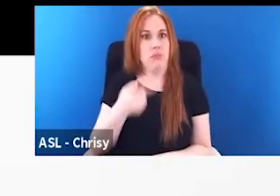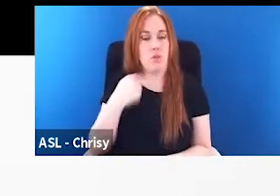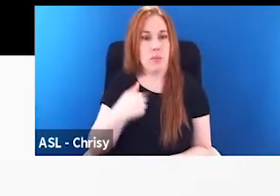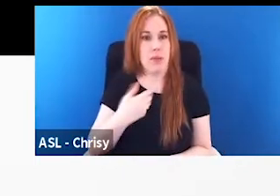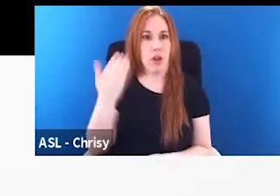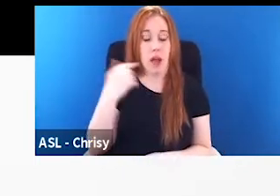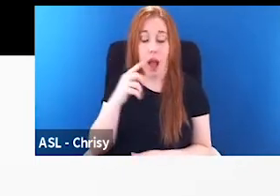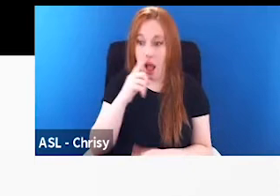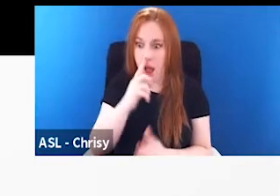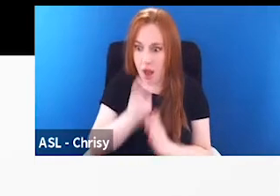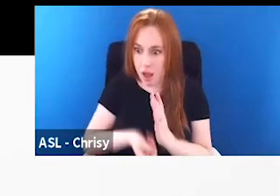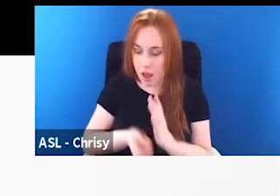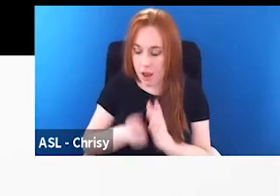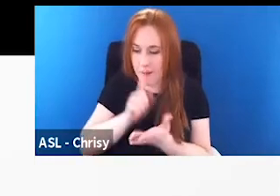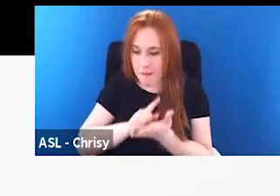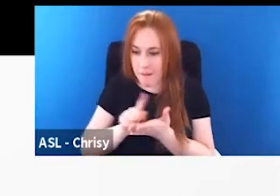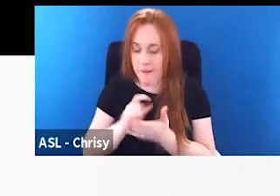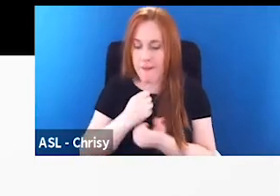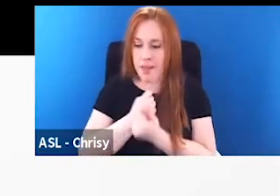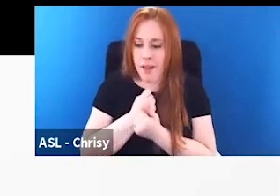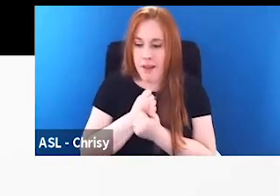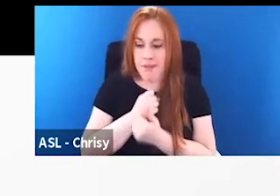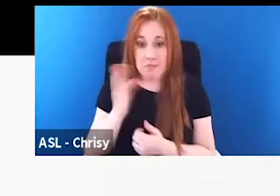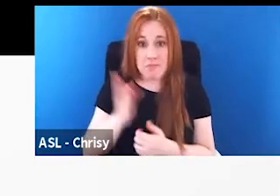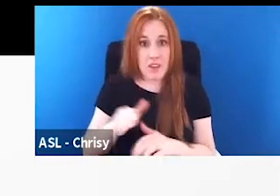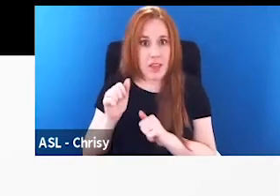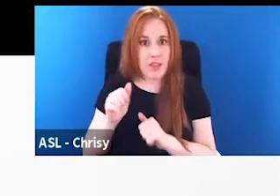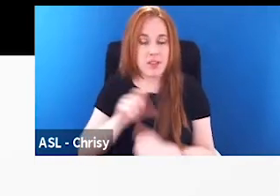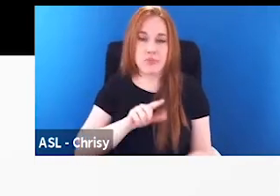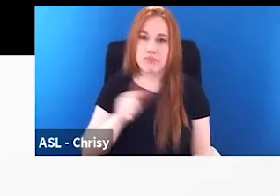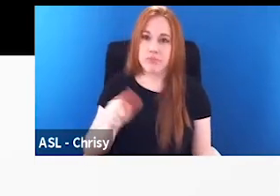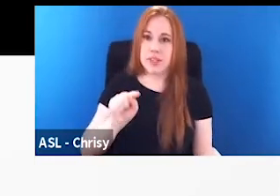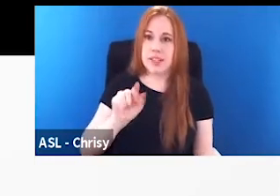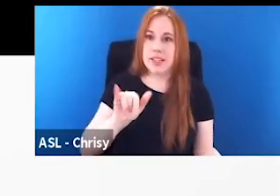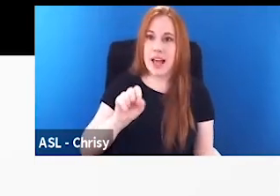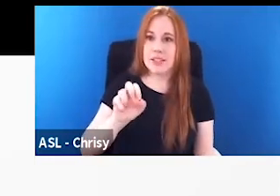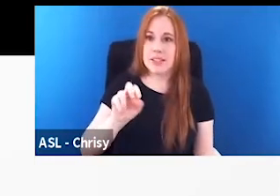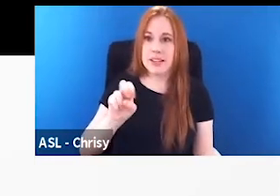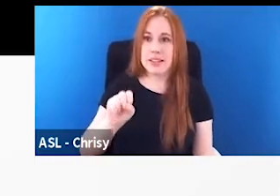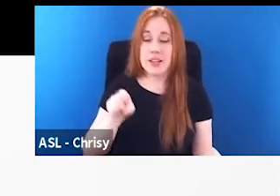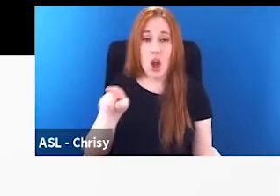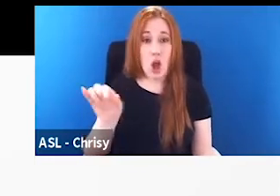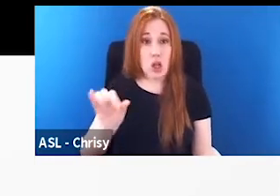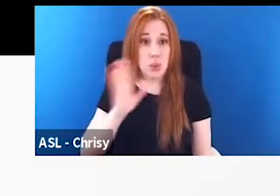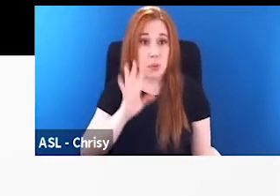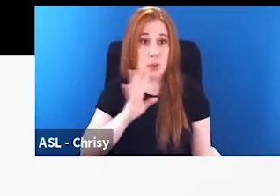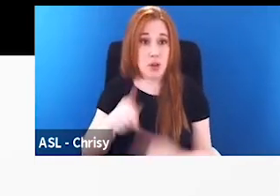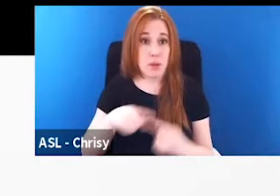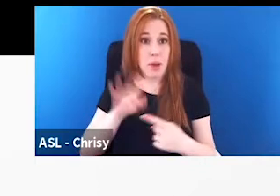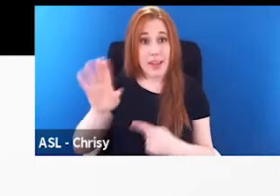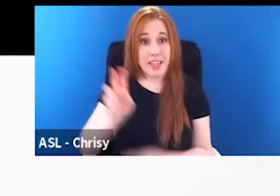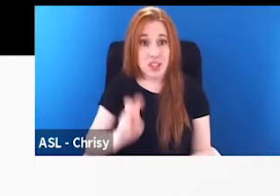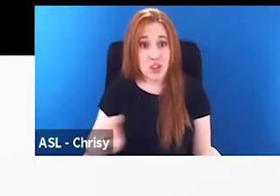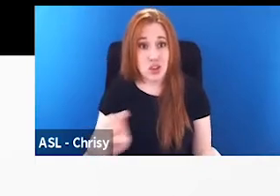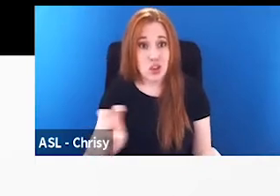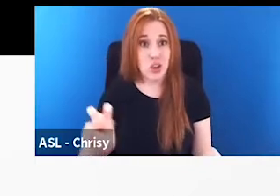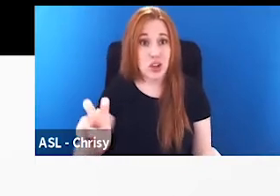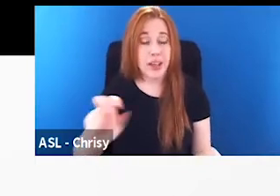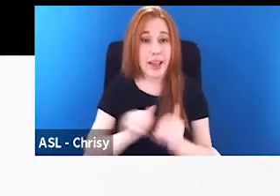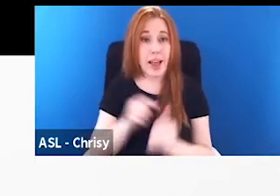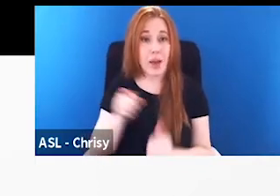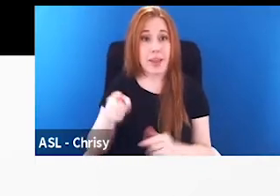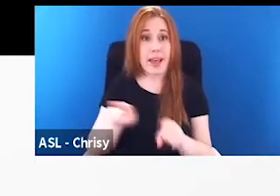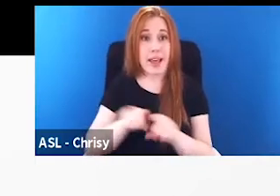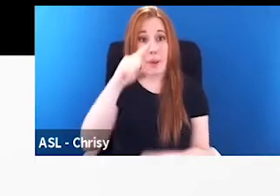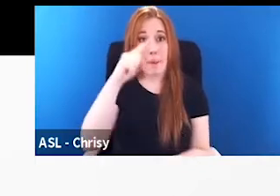love with it and have never left. But I'm going to kick it over to Tysonn, and he's also going to talk about his journey and how he, as a